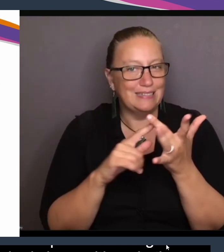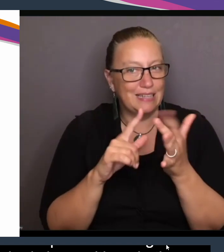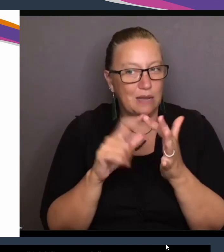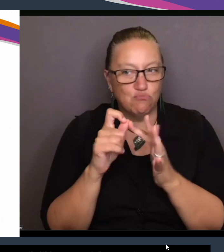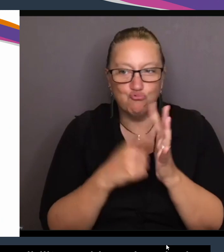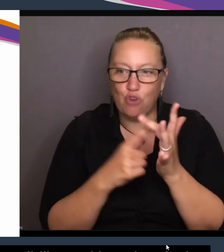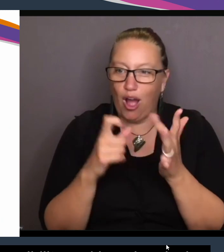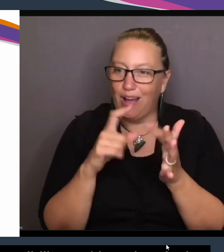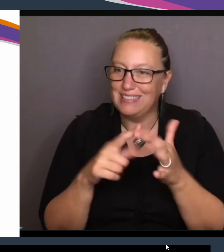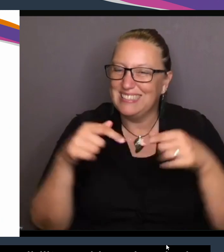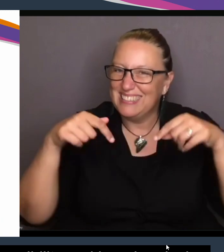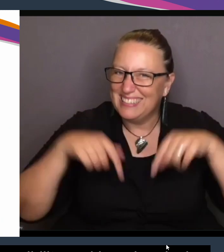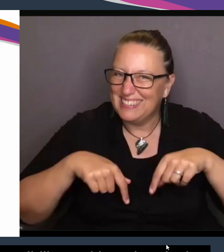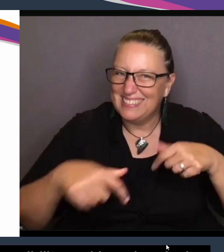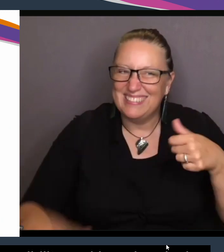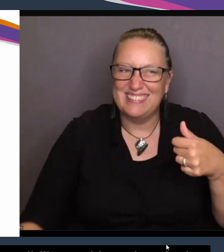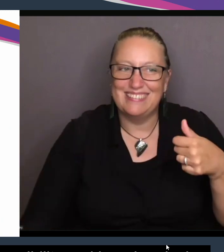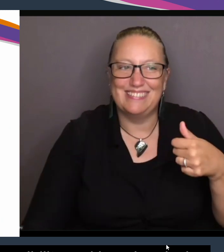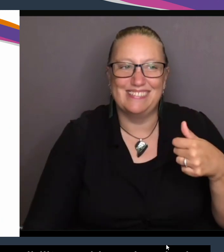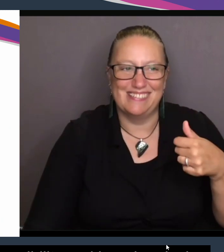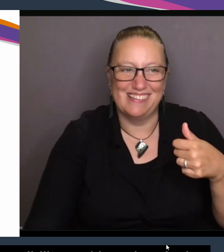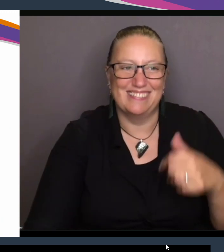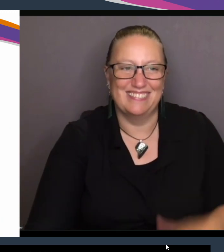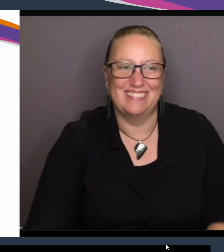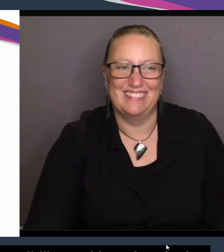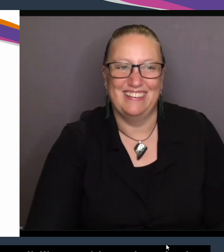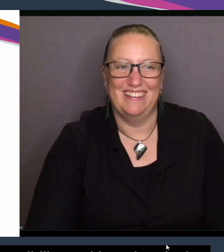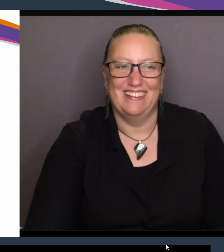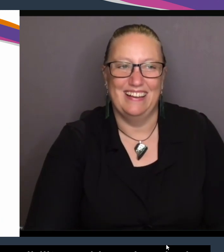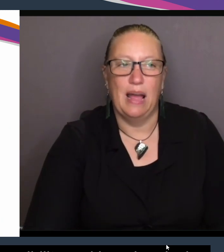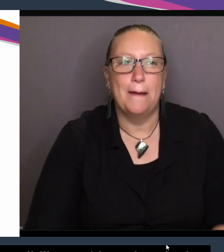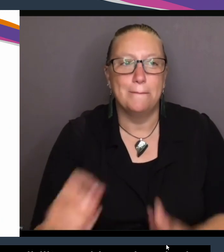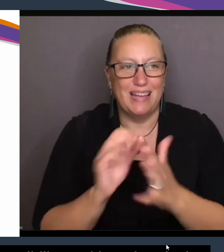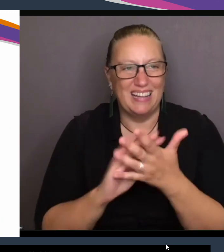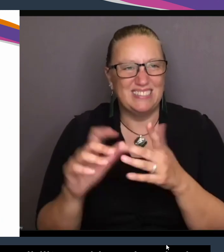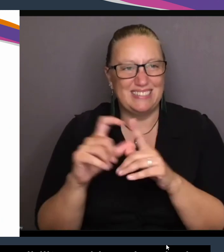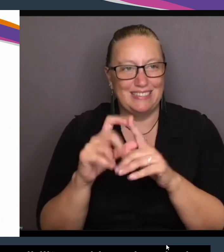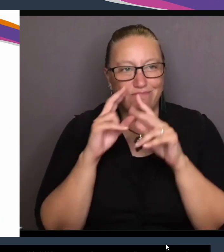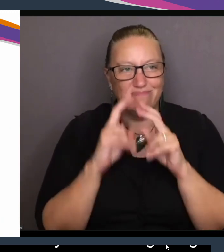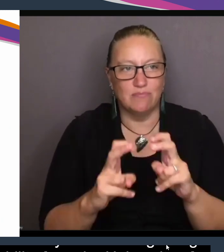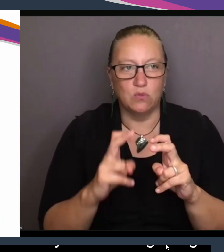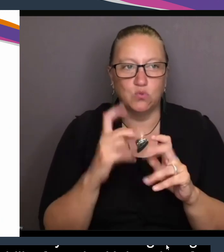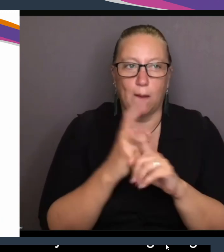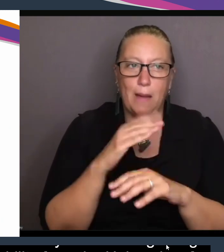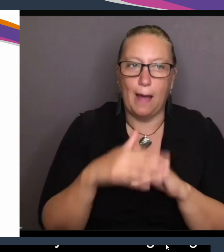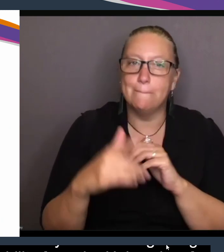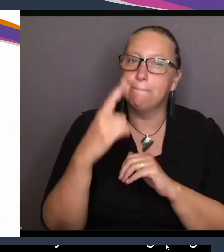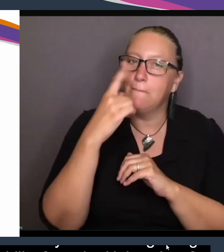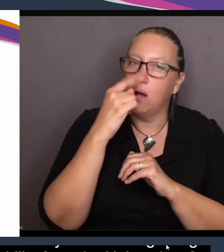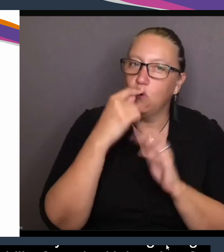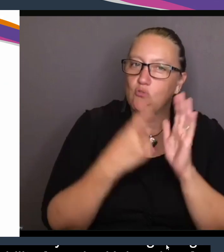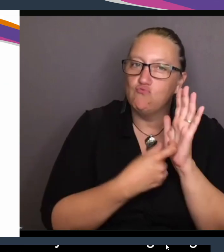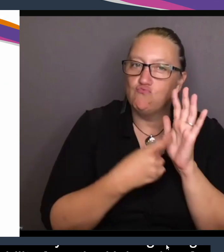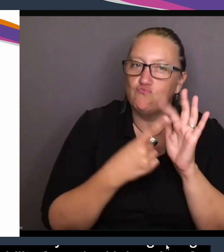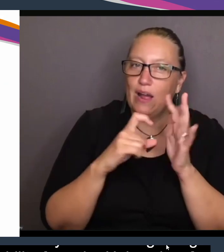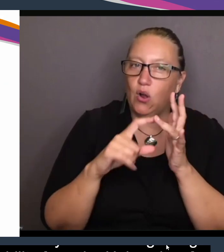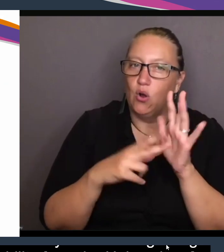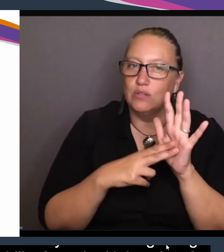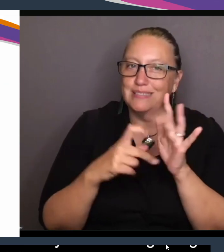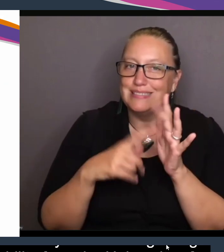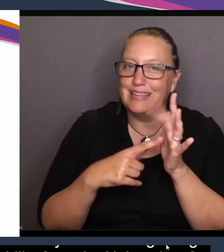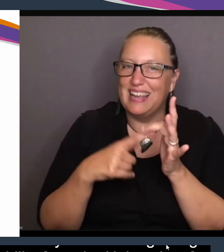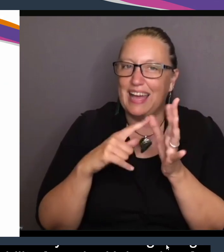well, is a PhD candidate researching possible reconciliation of disability rights and mental